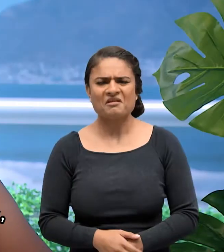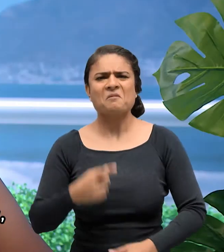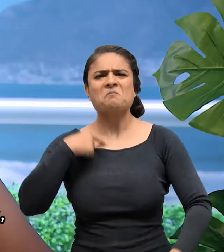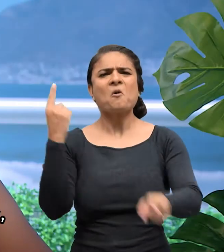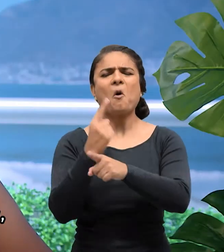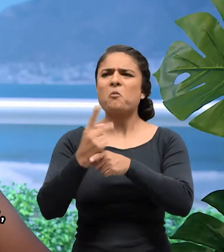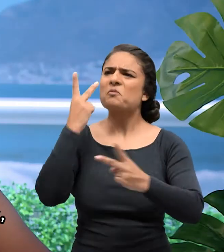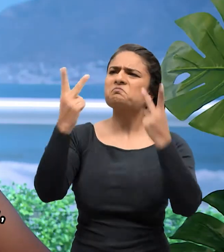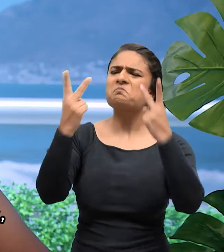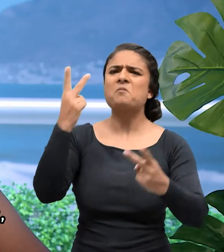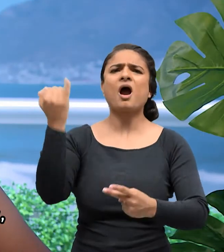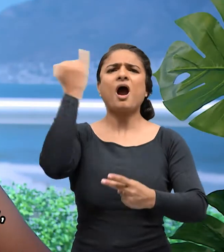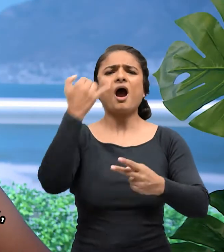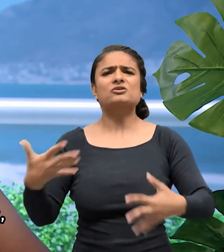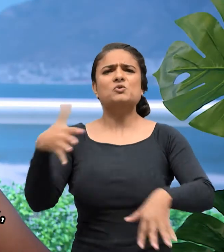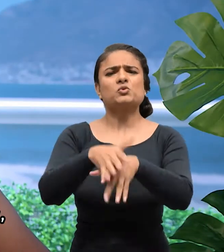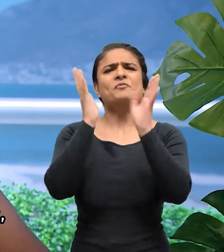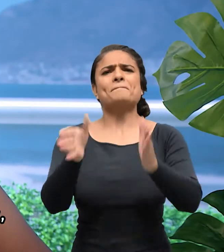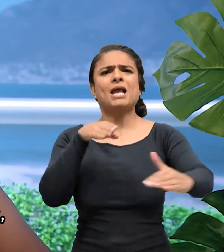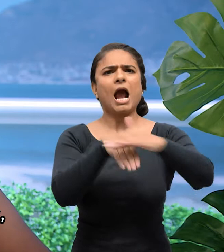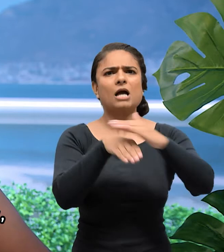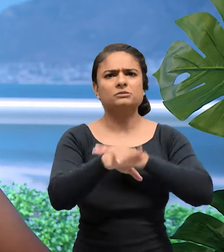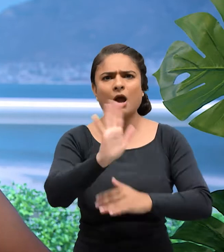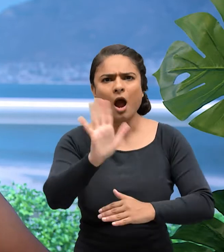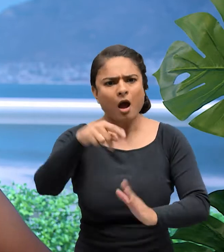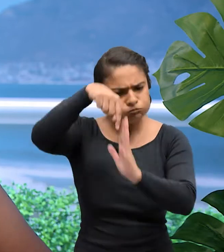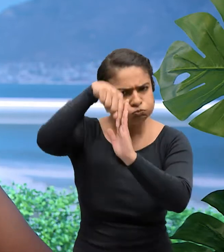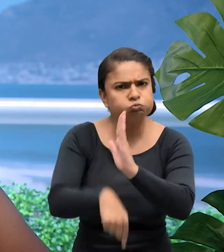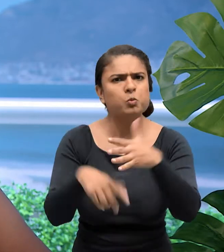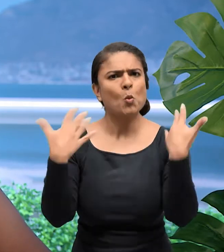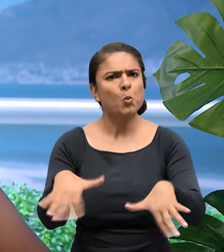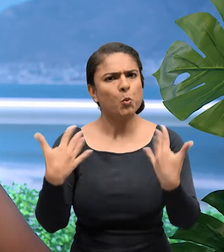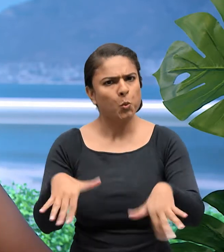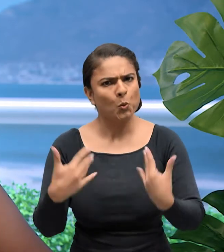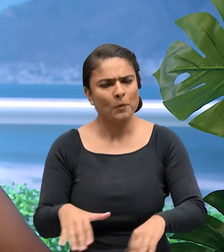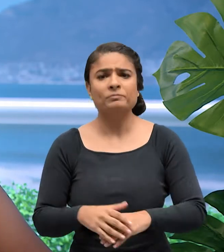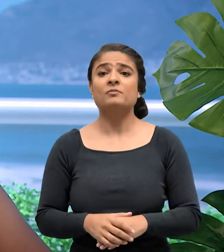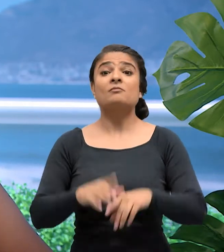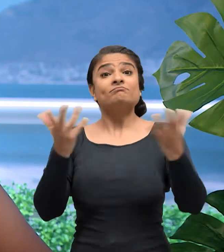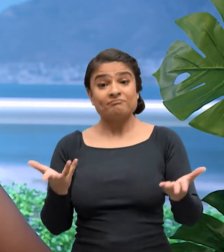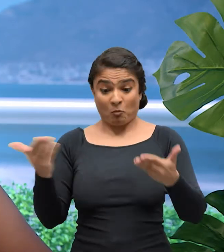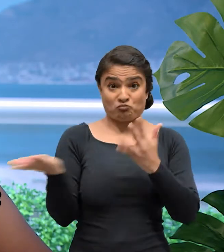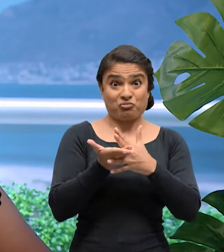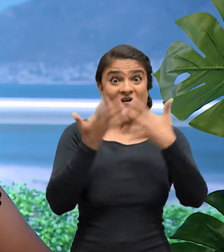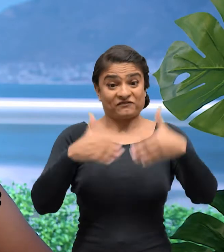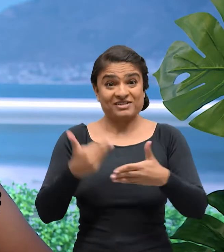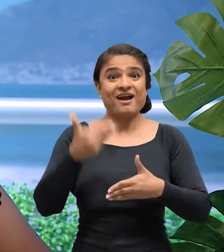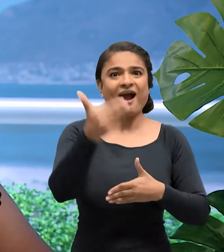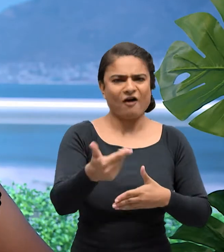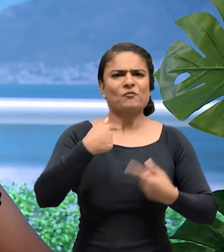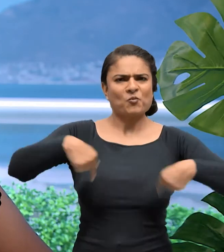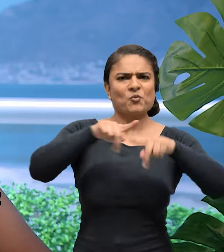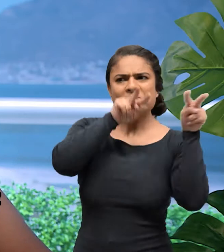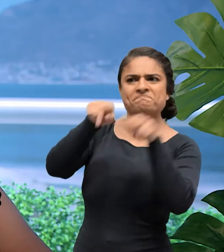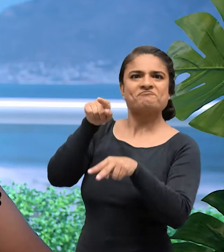Ek het altyd inklusiewe kuns van die perspektief van toeganklikheid gesien, maar dis baie meer. Coming up after the break, we learn more about the work